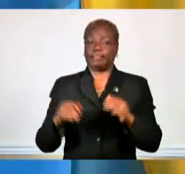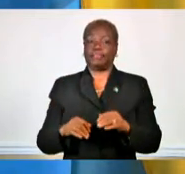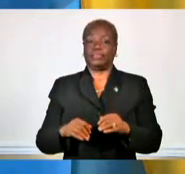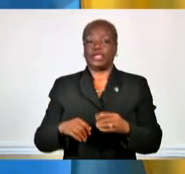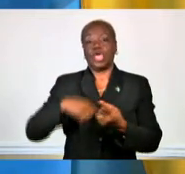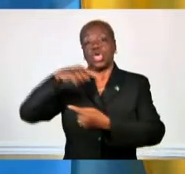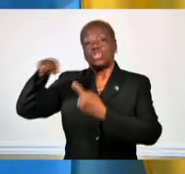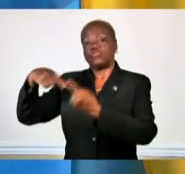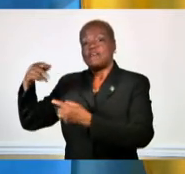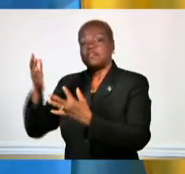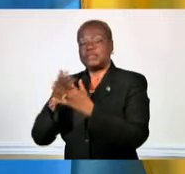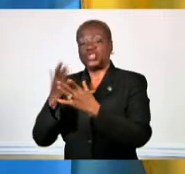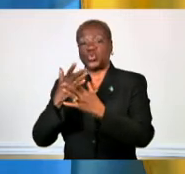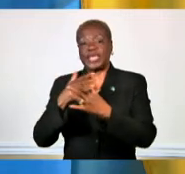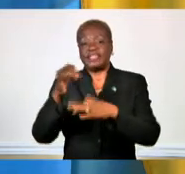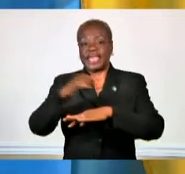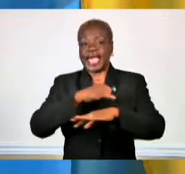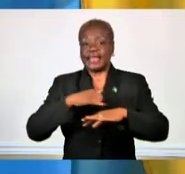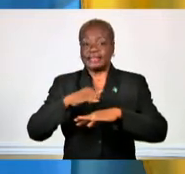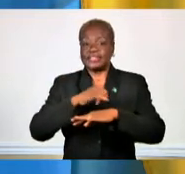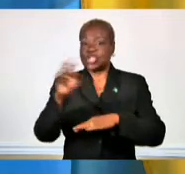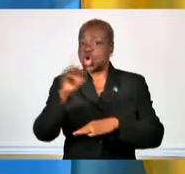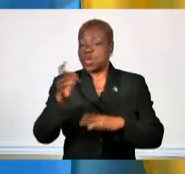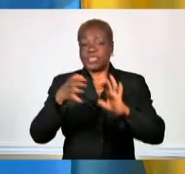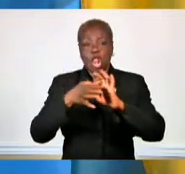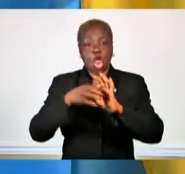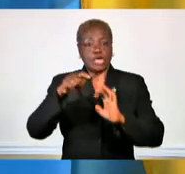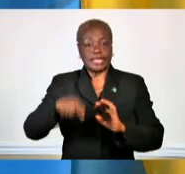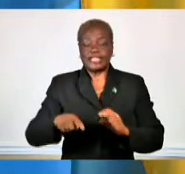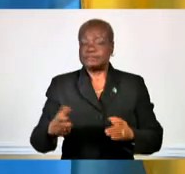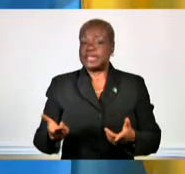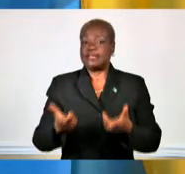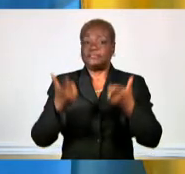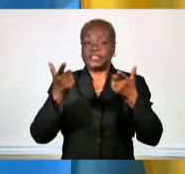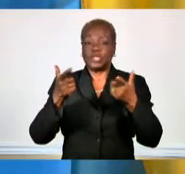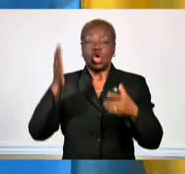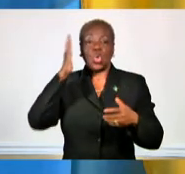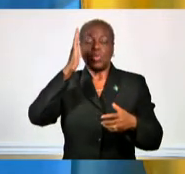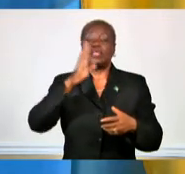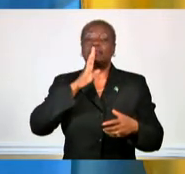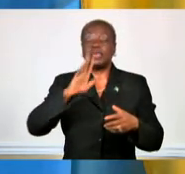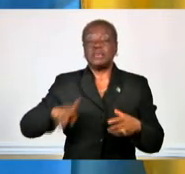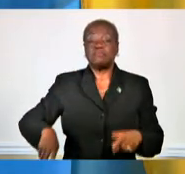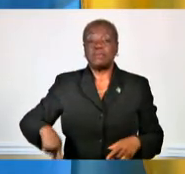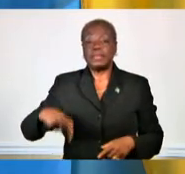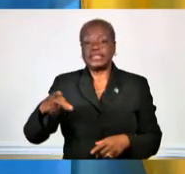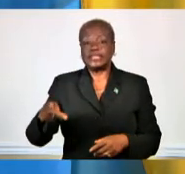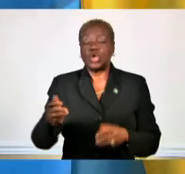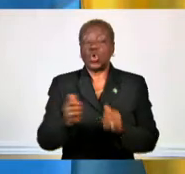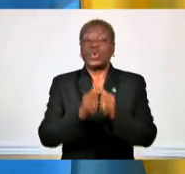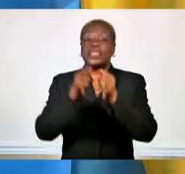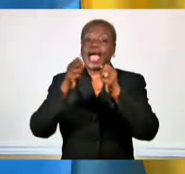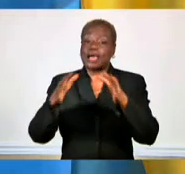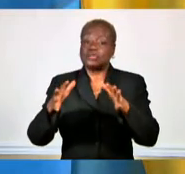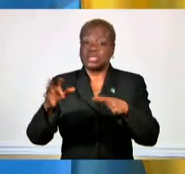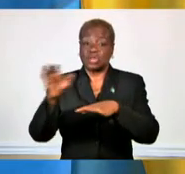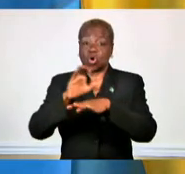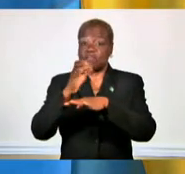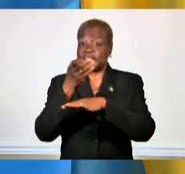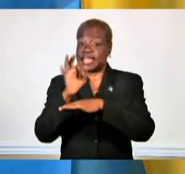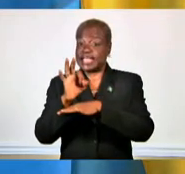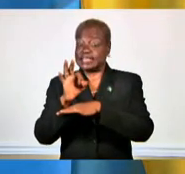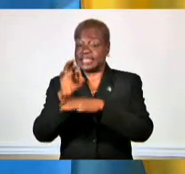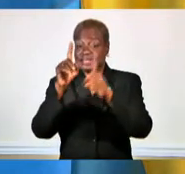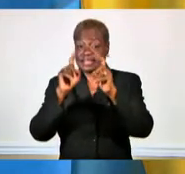Travel between the islands where the lockdown has been lifted will be permitted without the COVID-19